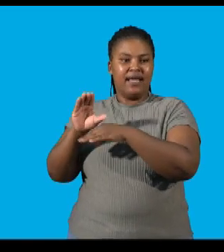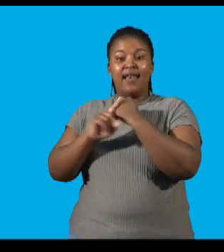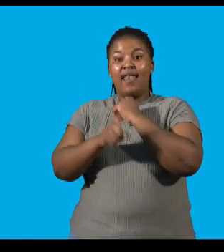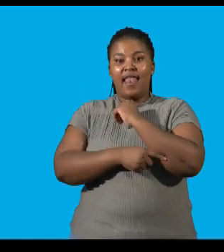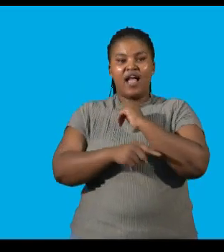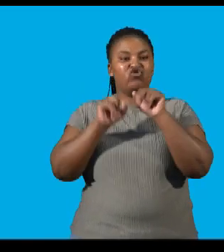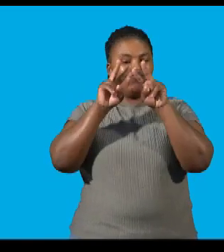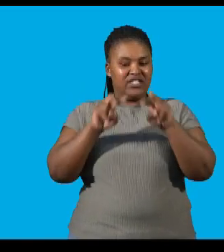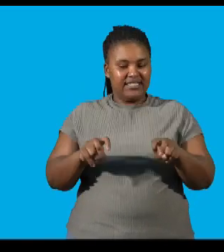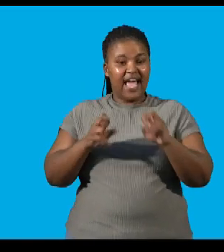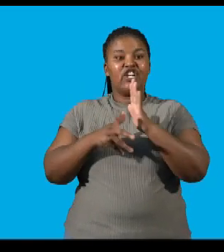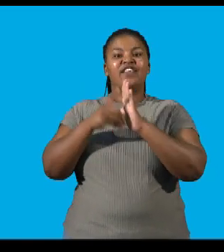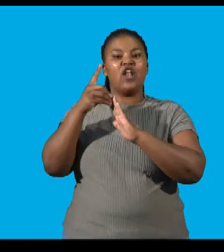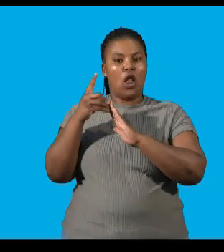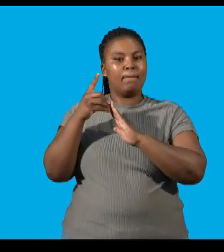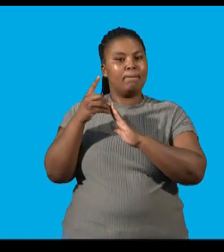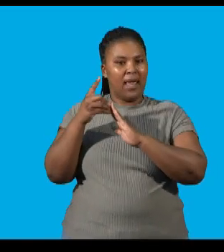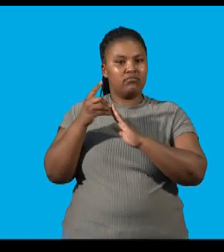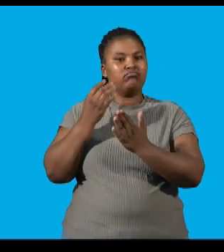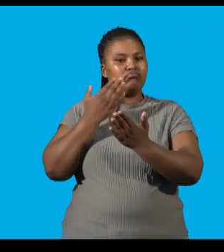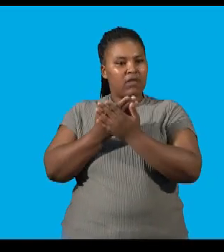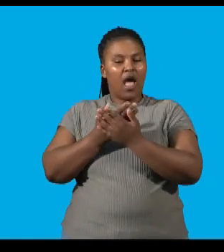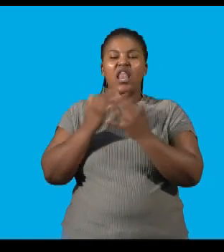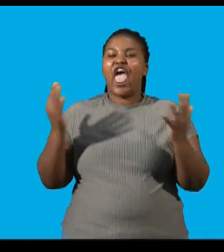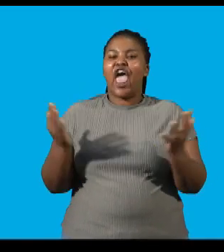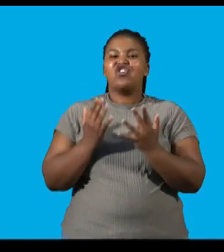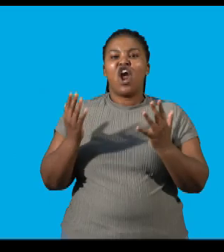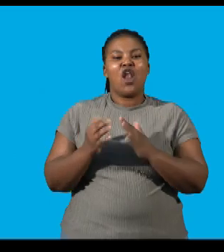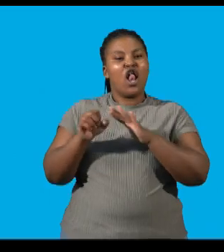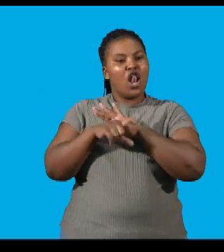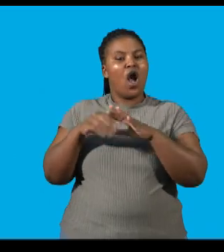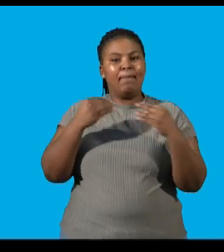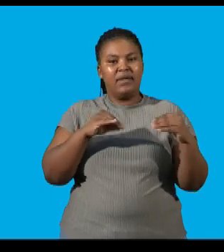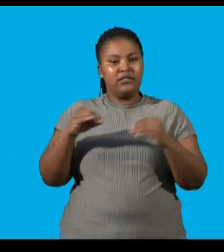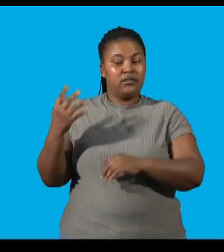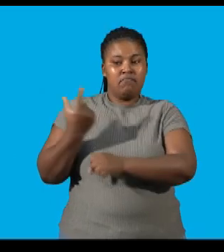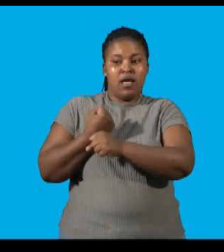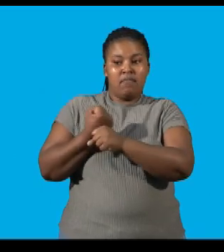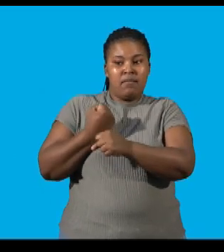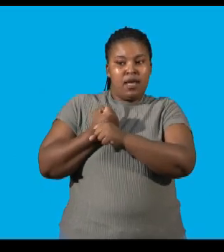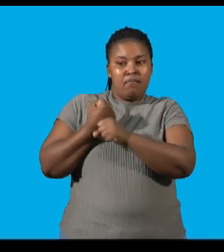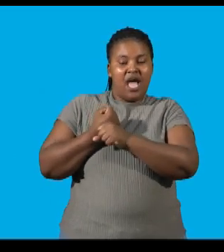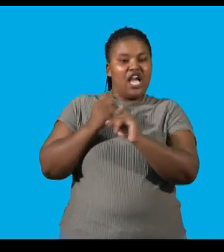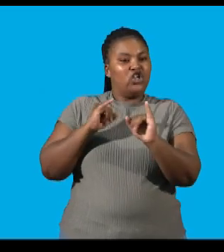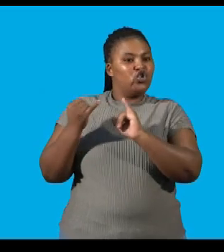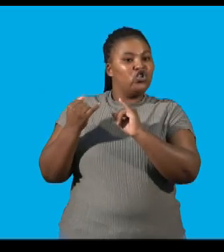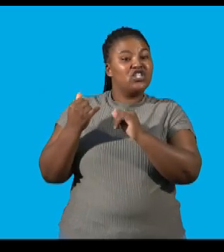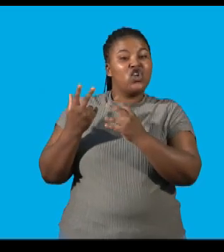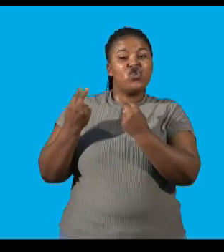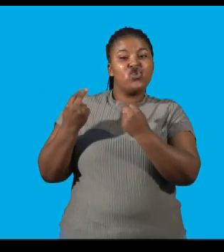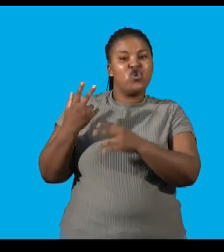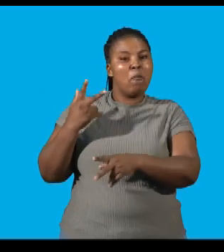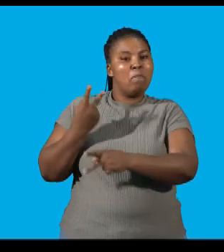lastly, research and development may encourage local businesses to introduce new